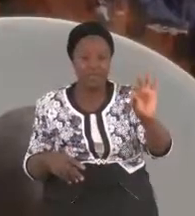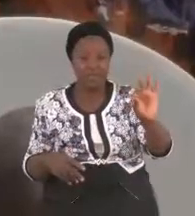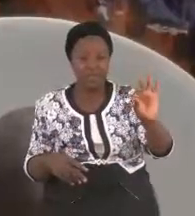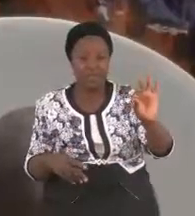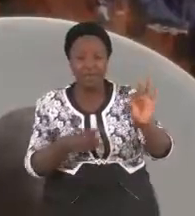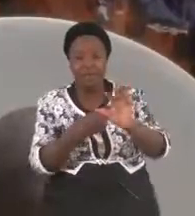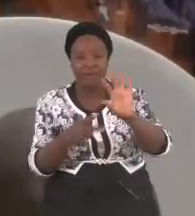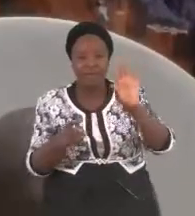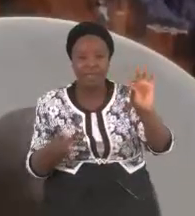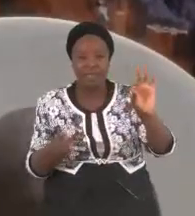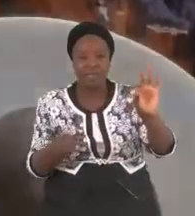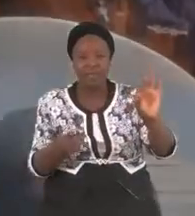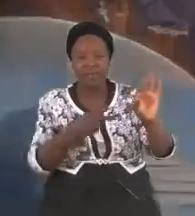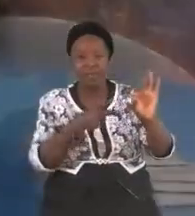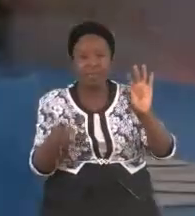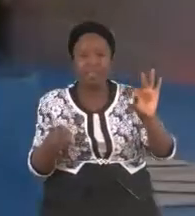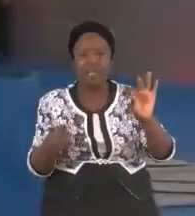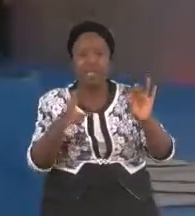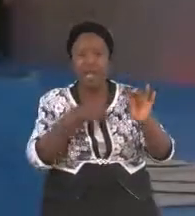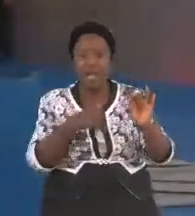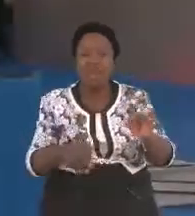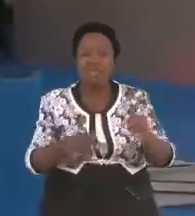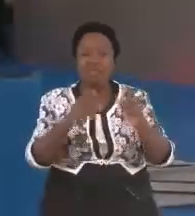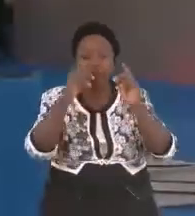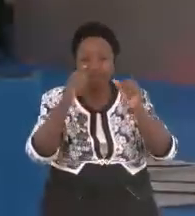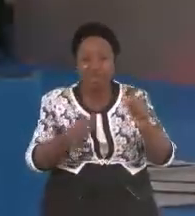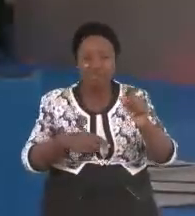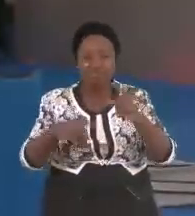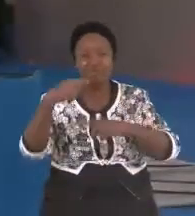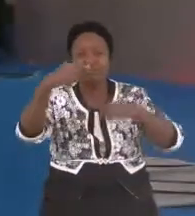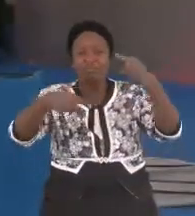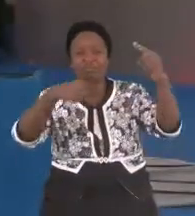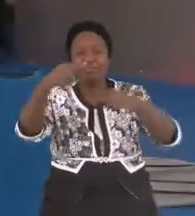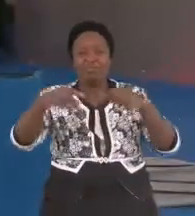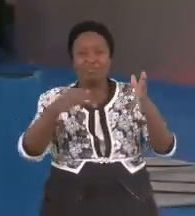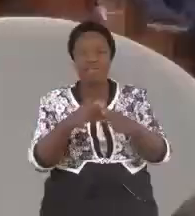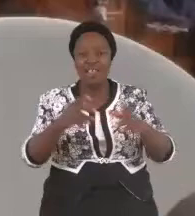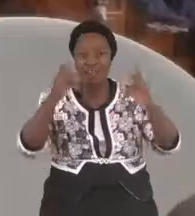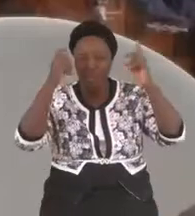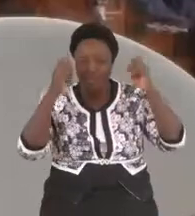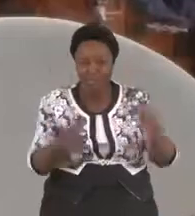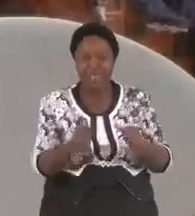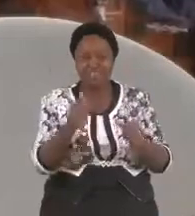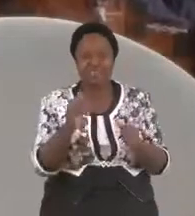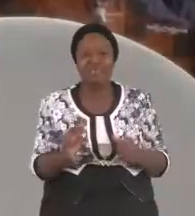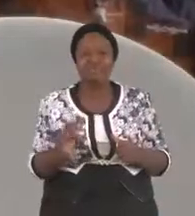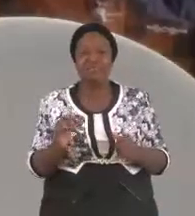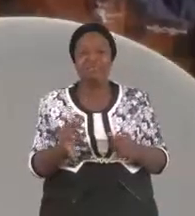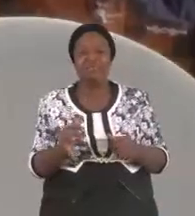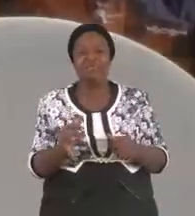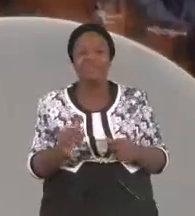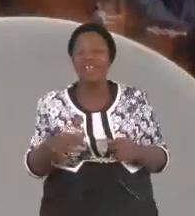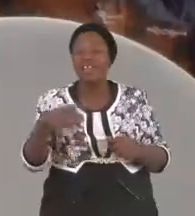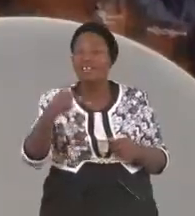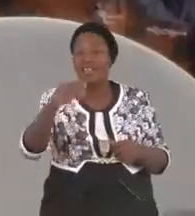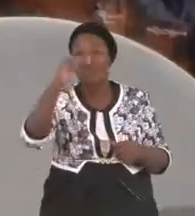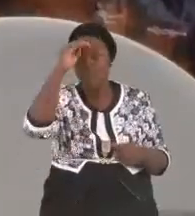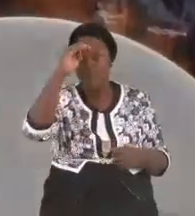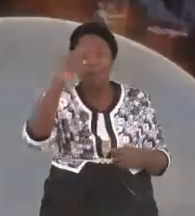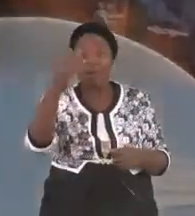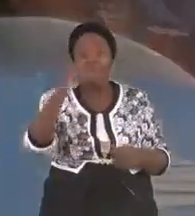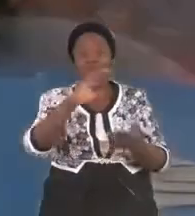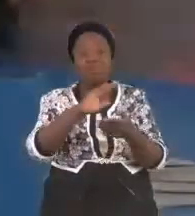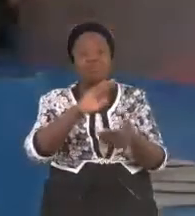in verse 9, and immediately, somebody shout, immediately. the man was made whole